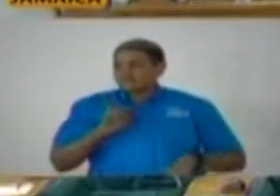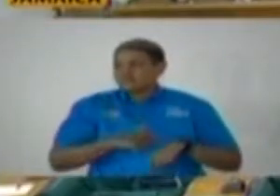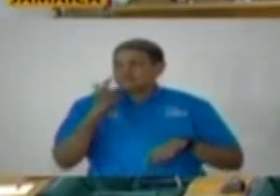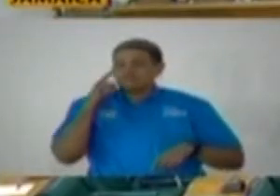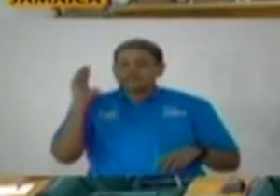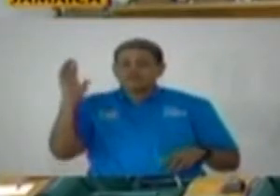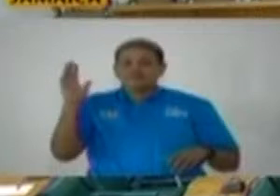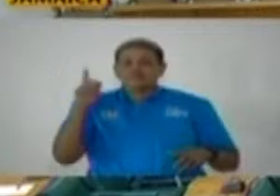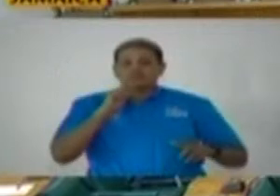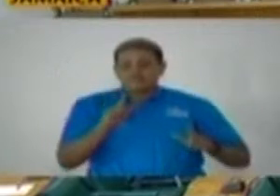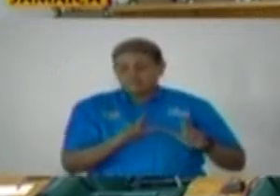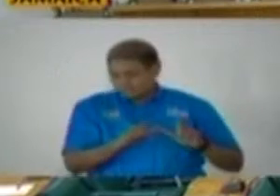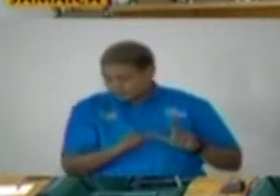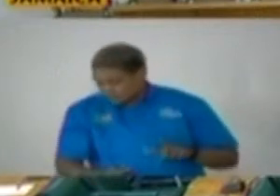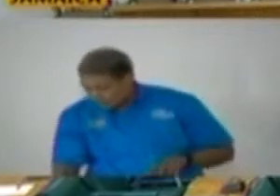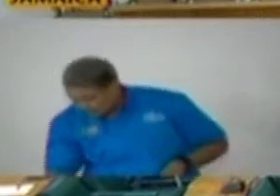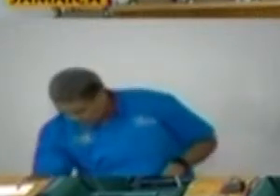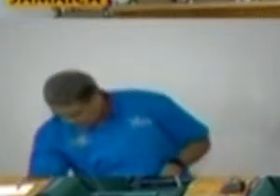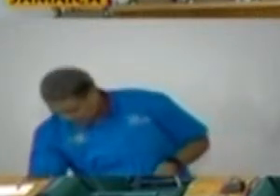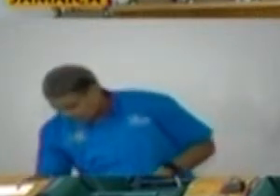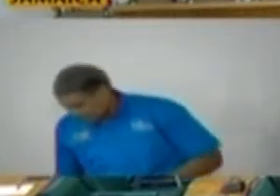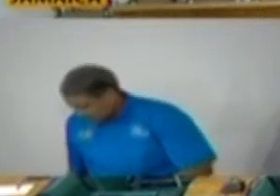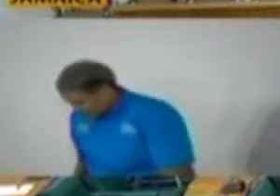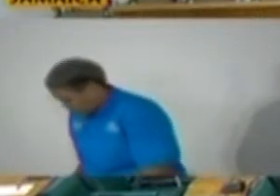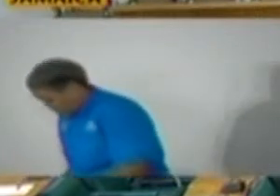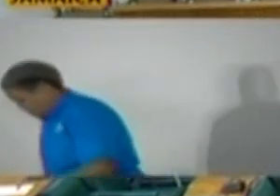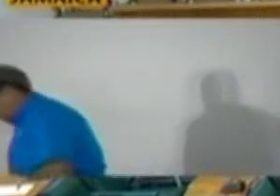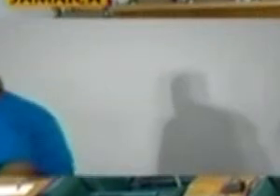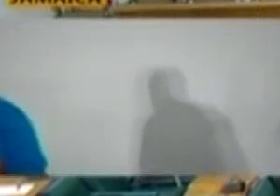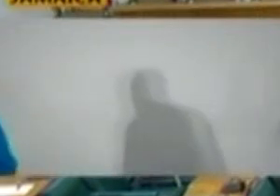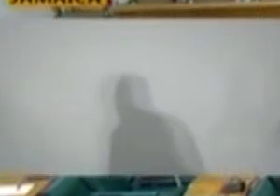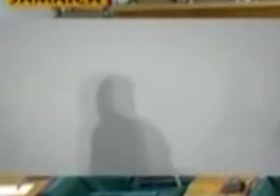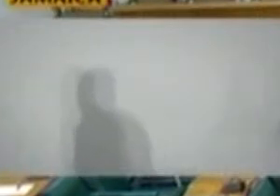for speaking has expired.